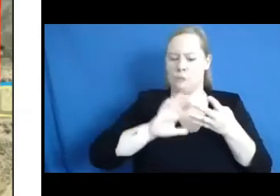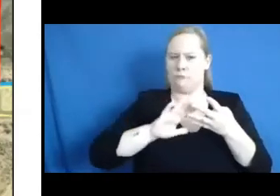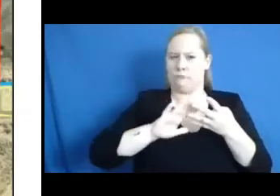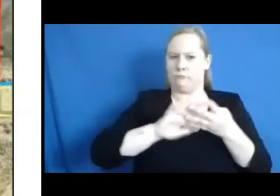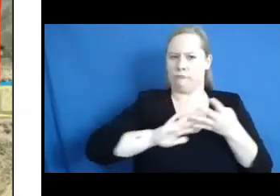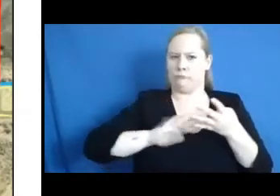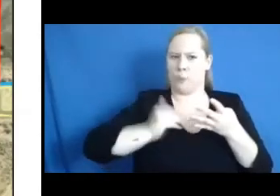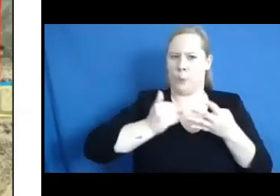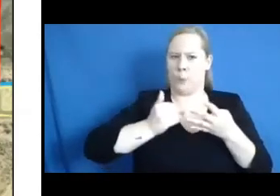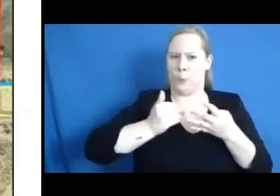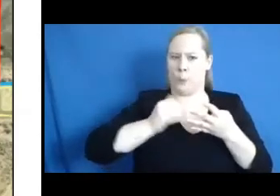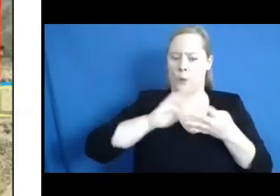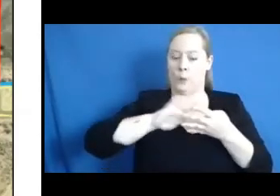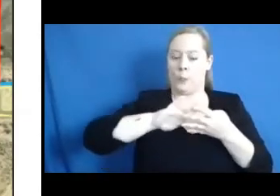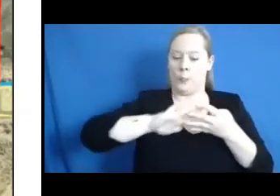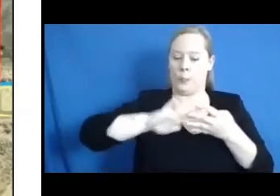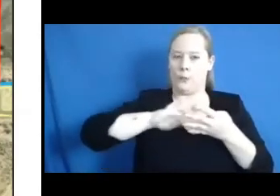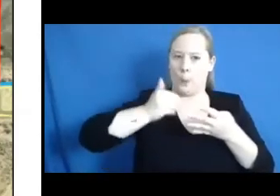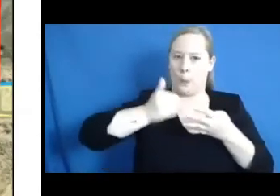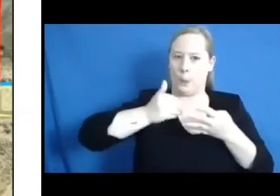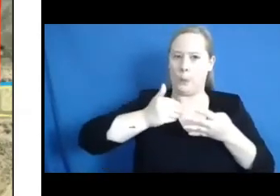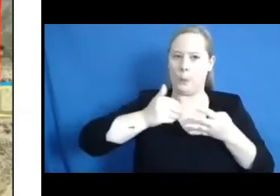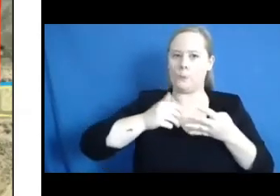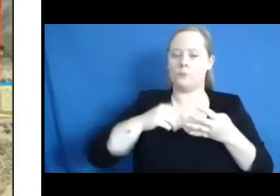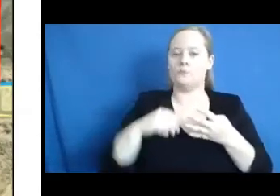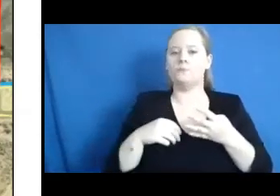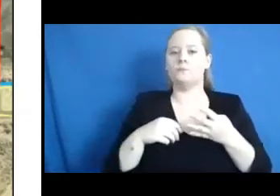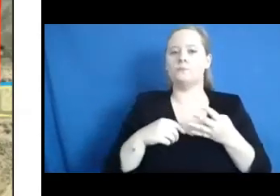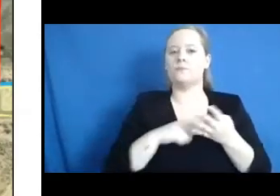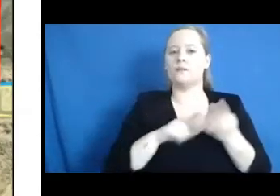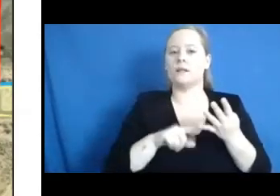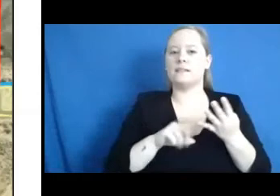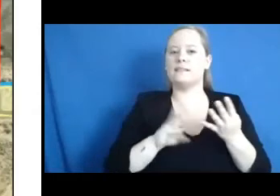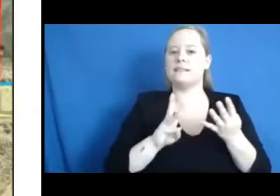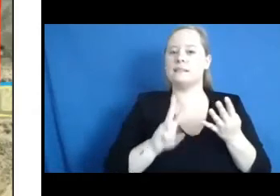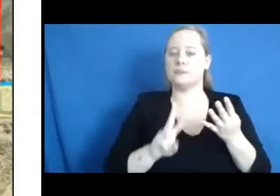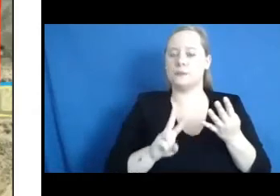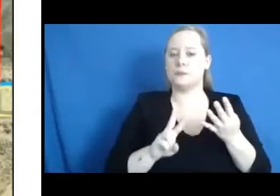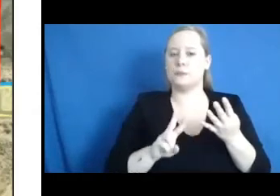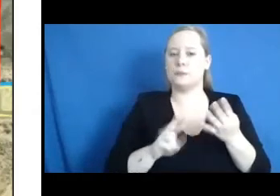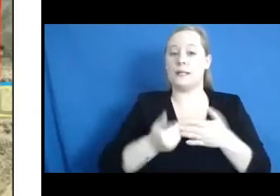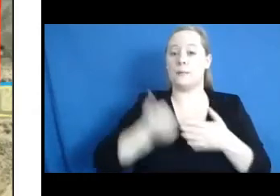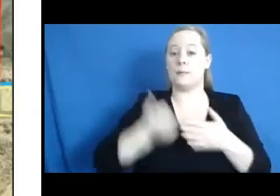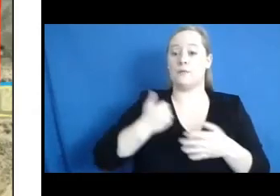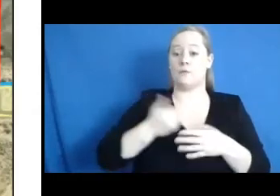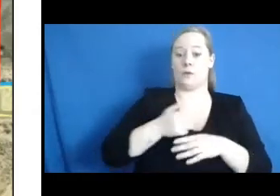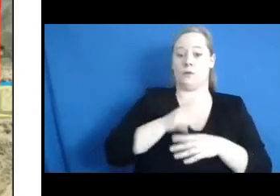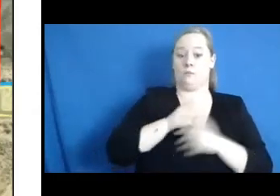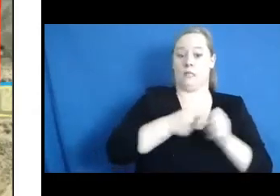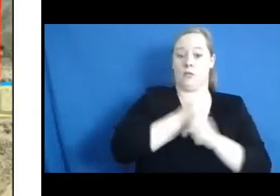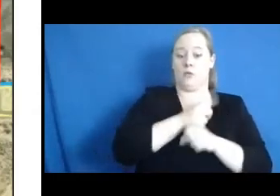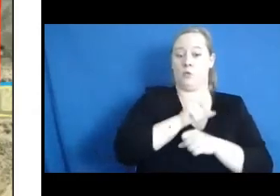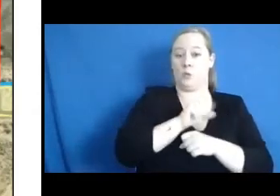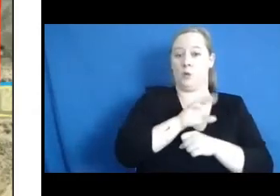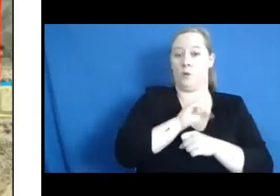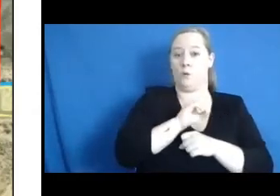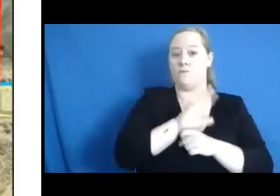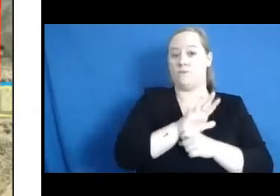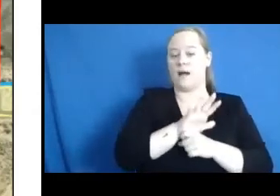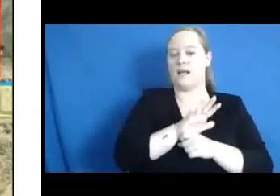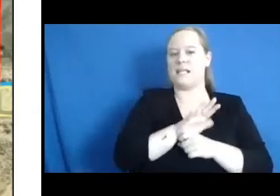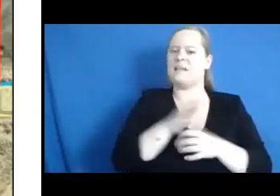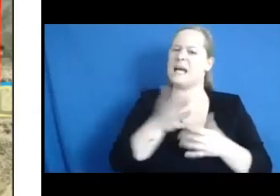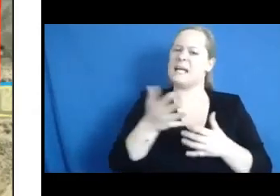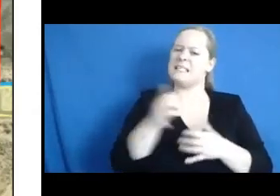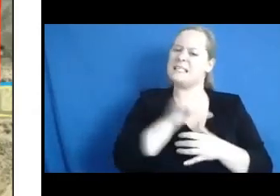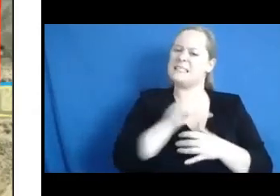well. BLM 62, maybe prior to this 2005, also has maybe a similar baseline manganese